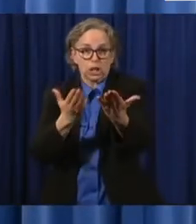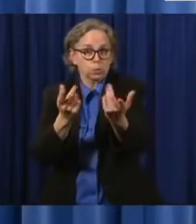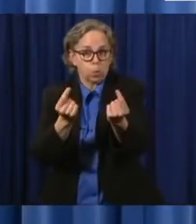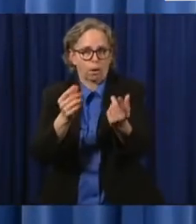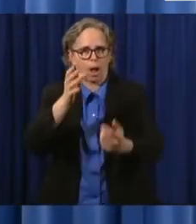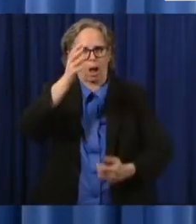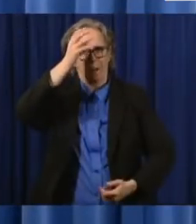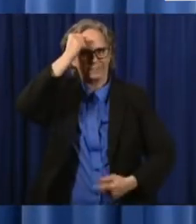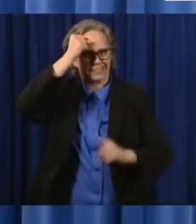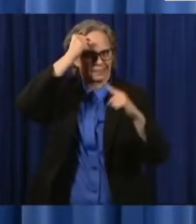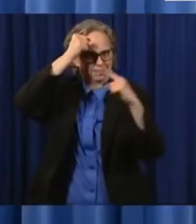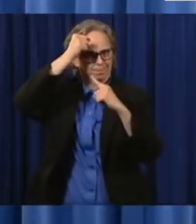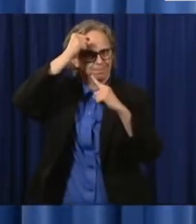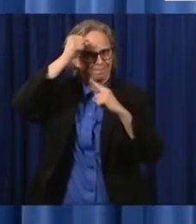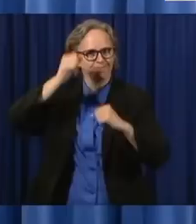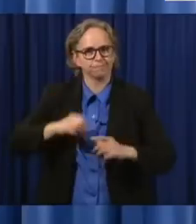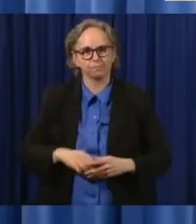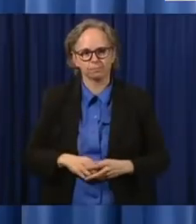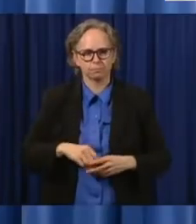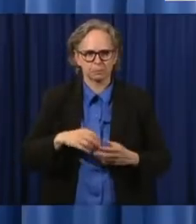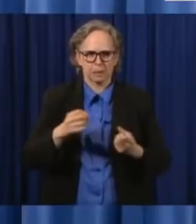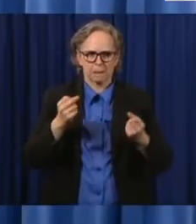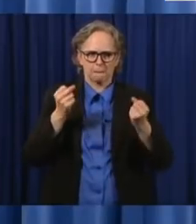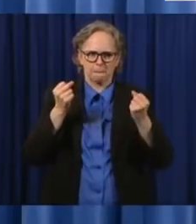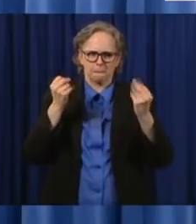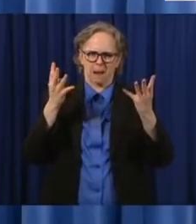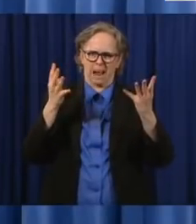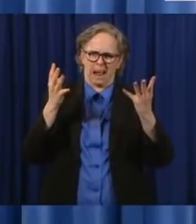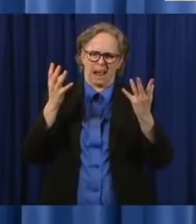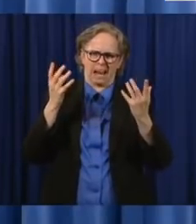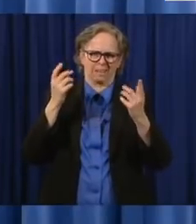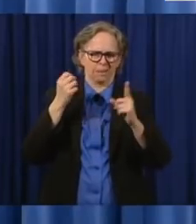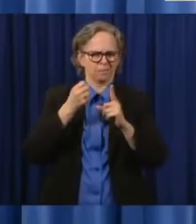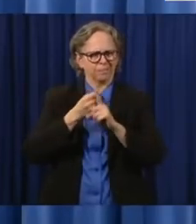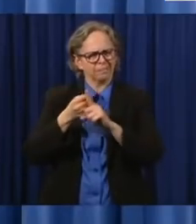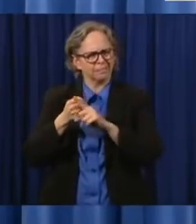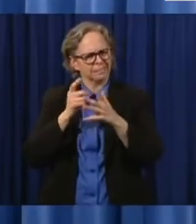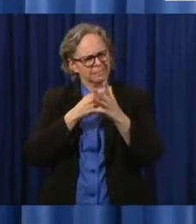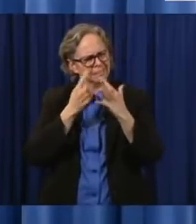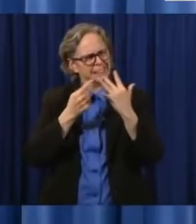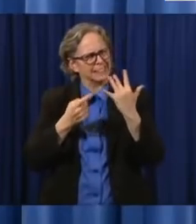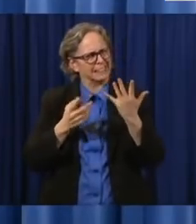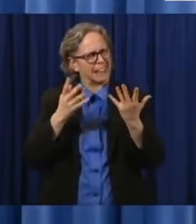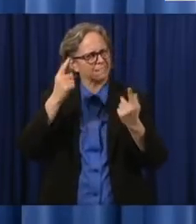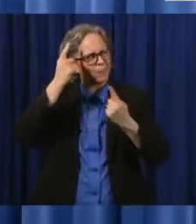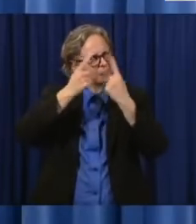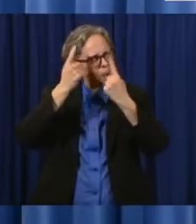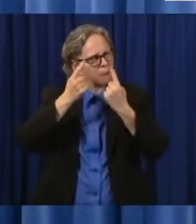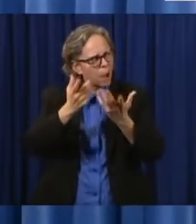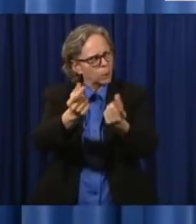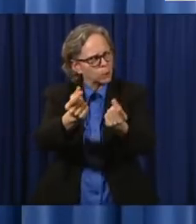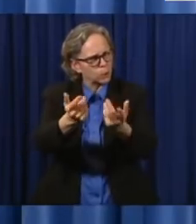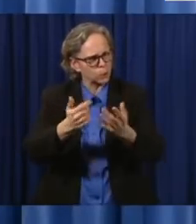This COVID virus is in every state, some more than others.